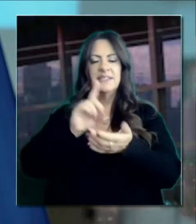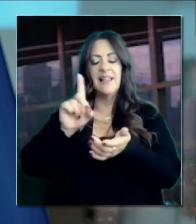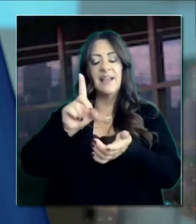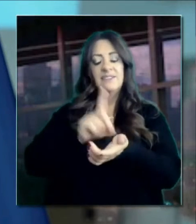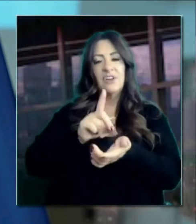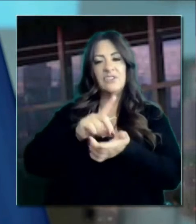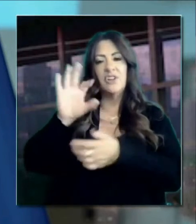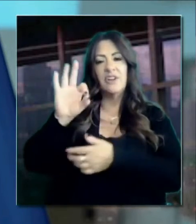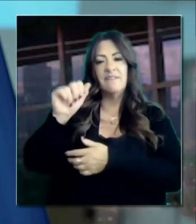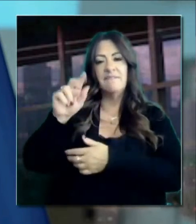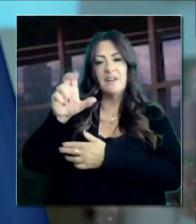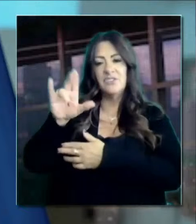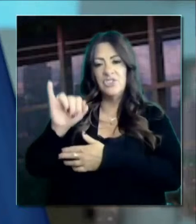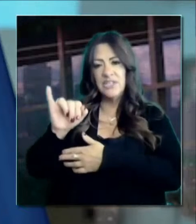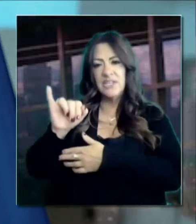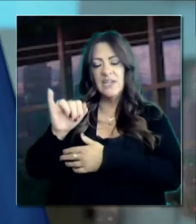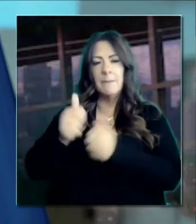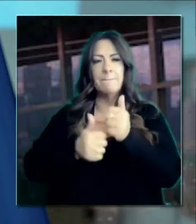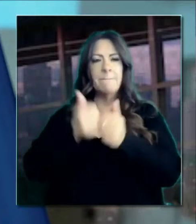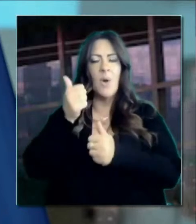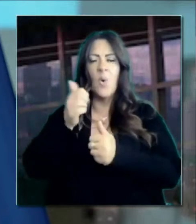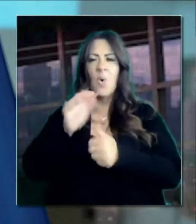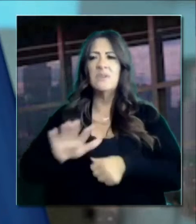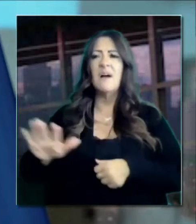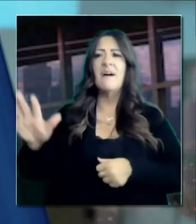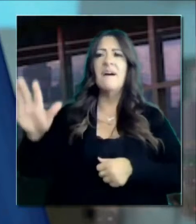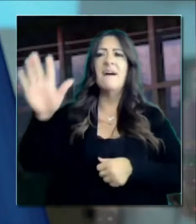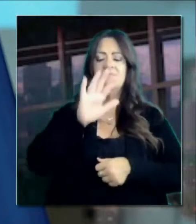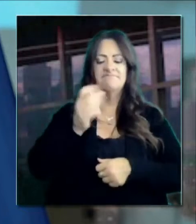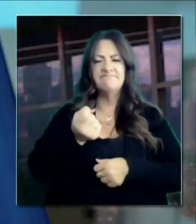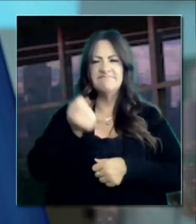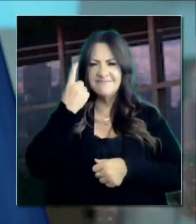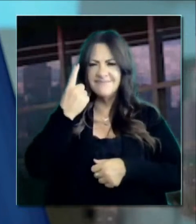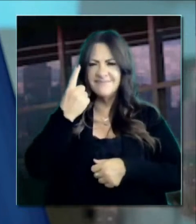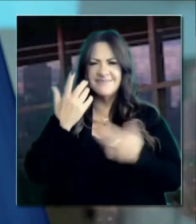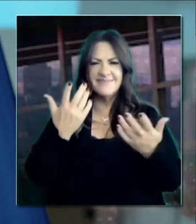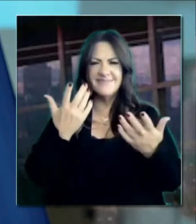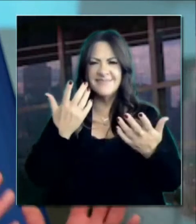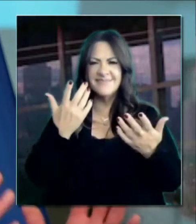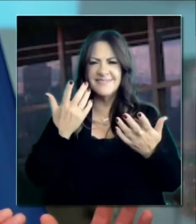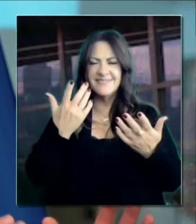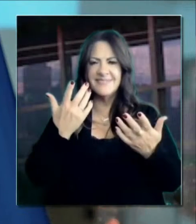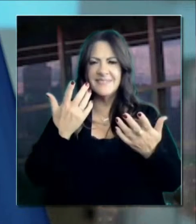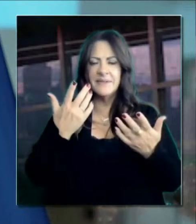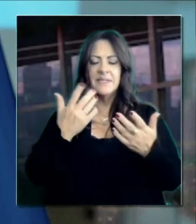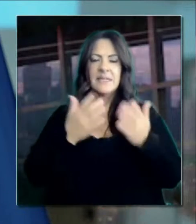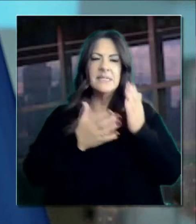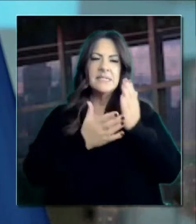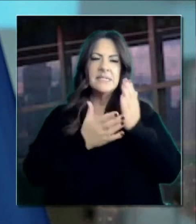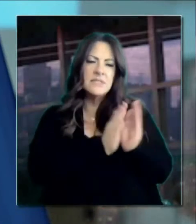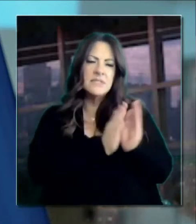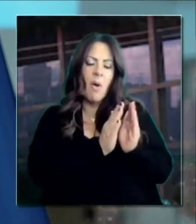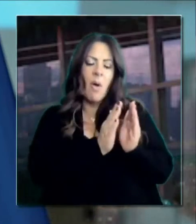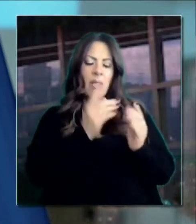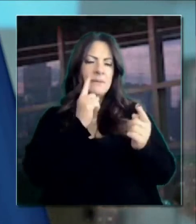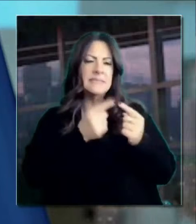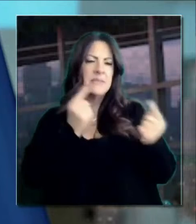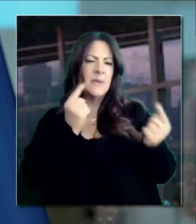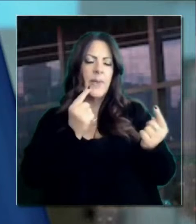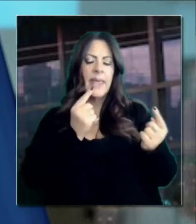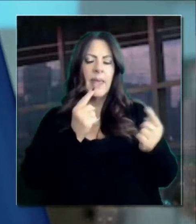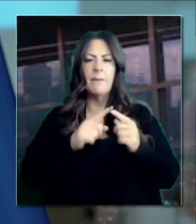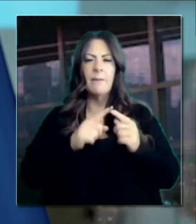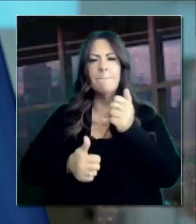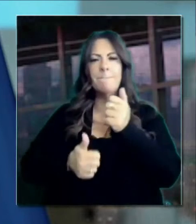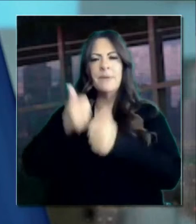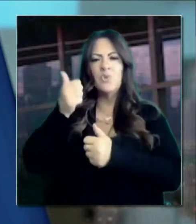the overwhelming majority, I mean, it's like climate science. There's 2-3% that disagree, and you see them on certain networks, and then the